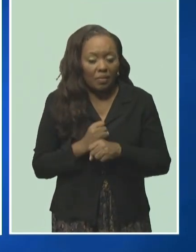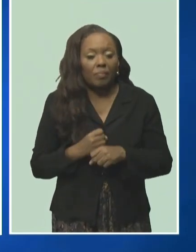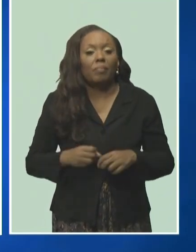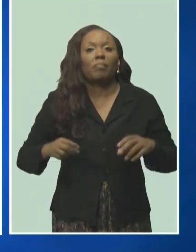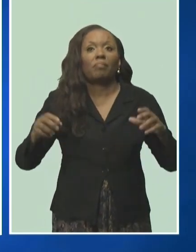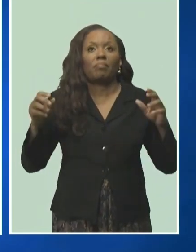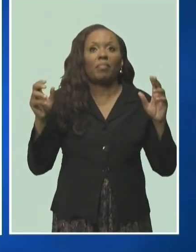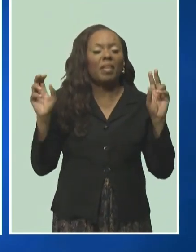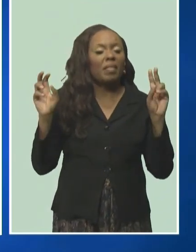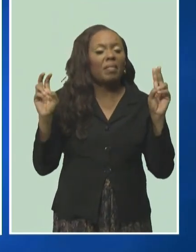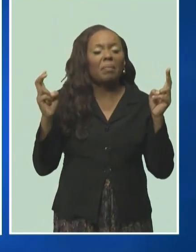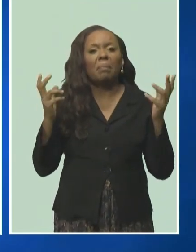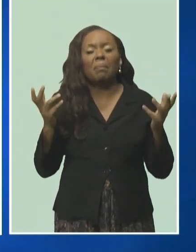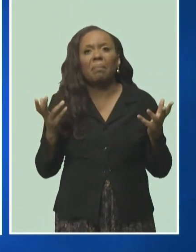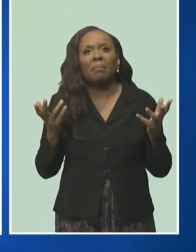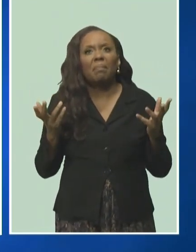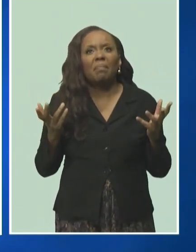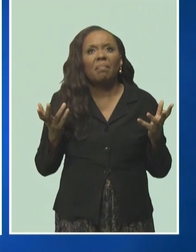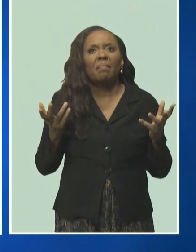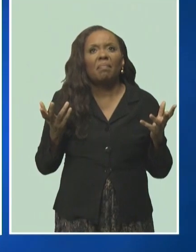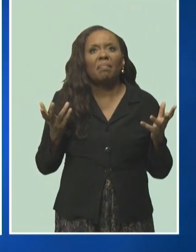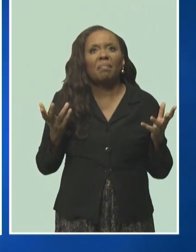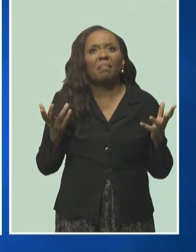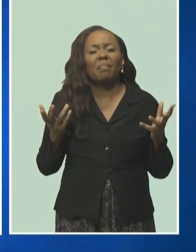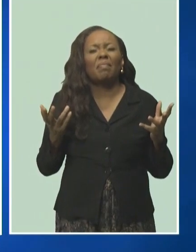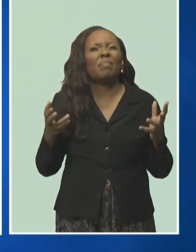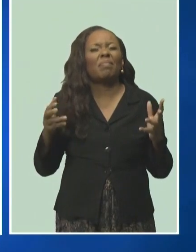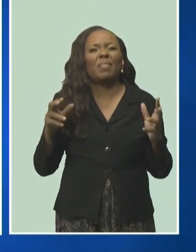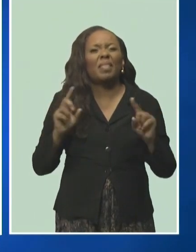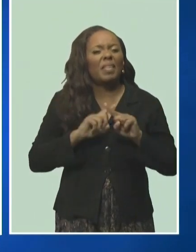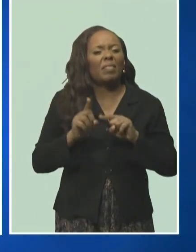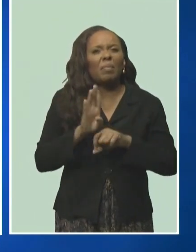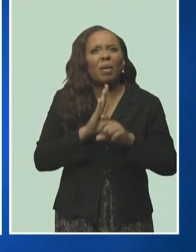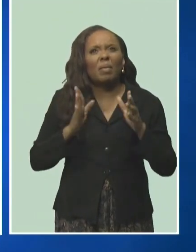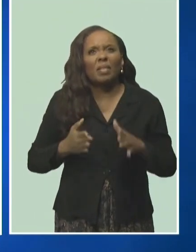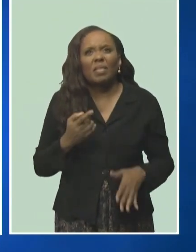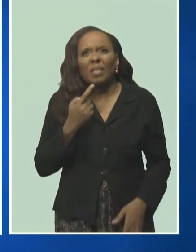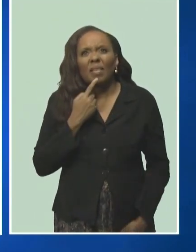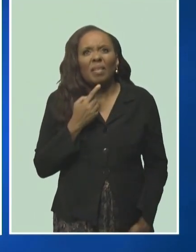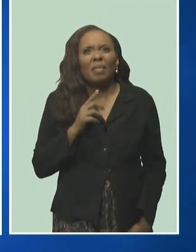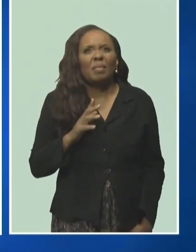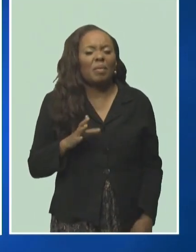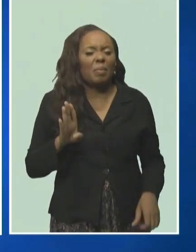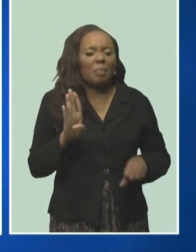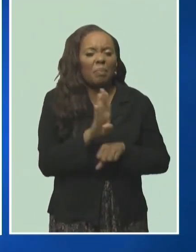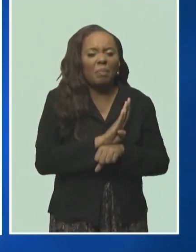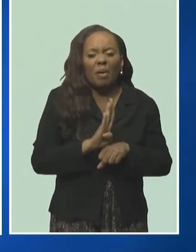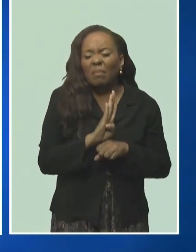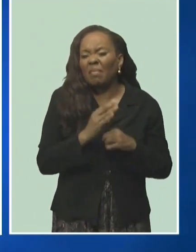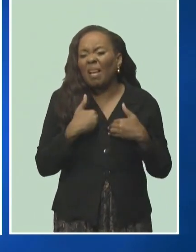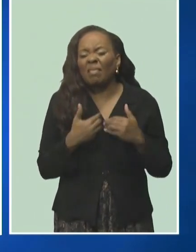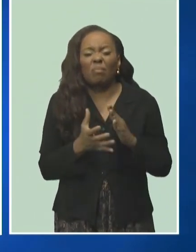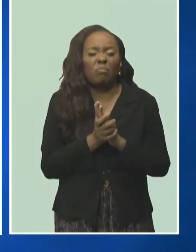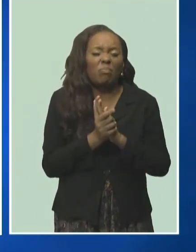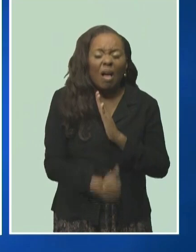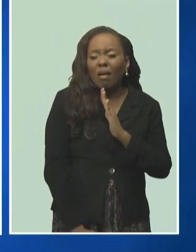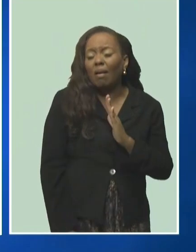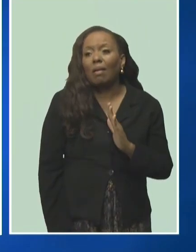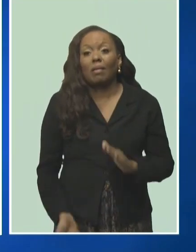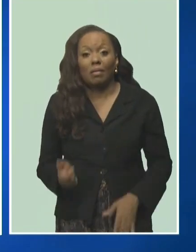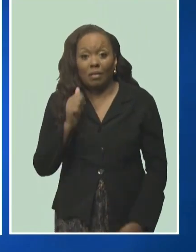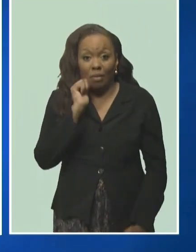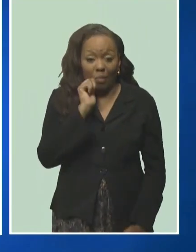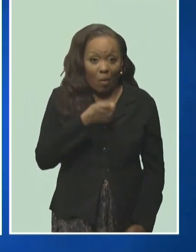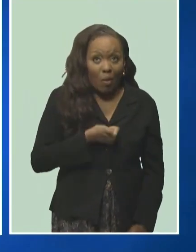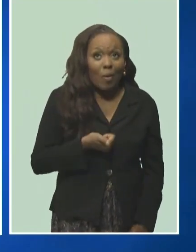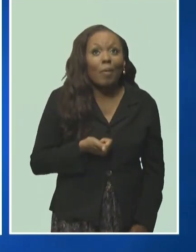that you can close your eyes and hear so many Barbadians saying, boy, in Barbados, we got a wealth of talent. Well, tomorrow,